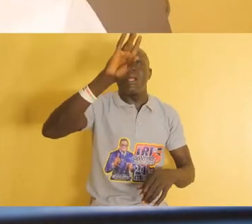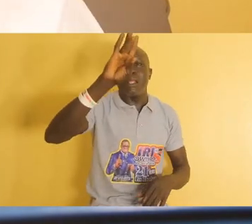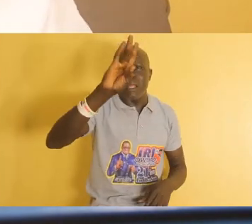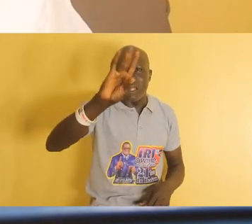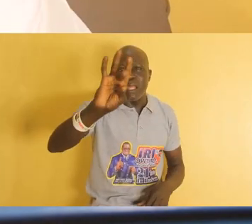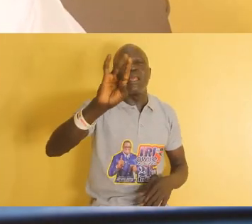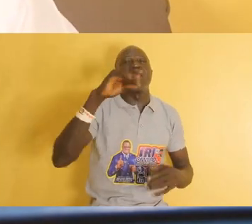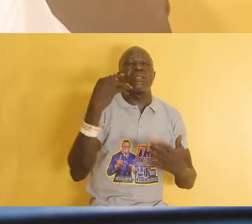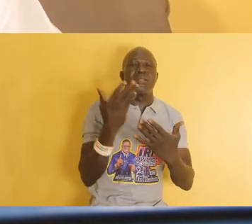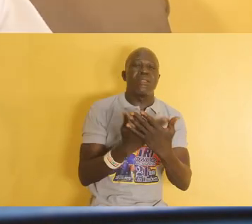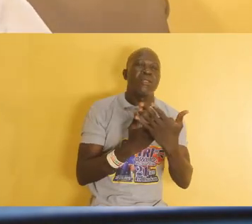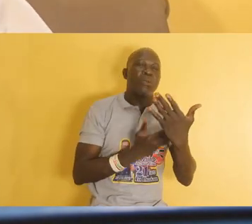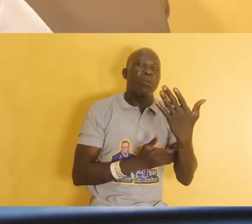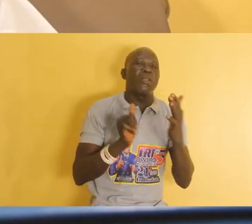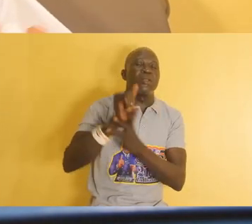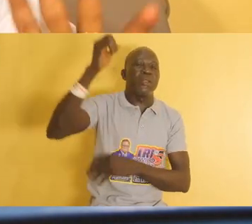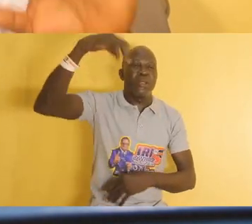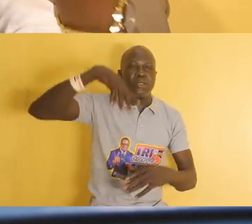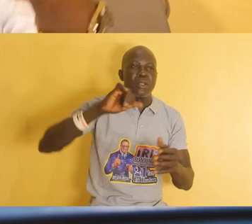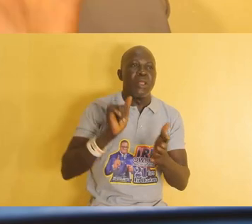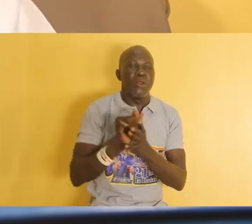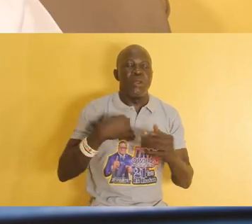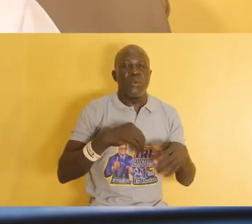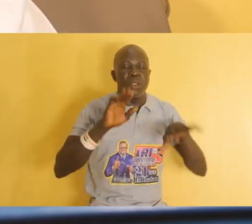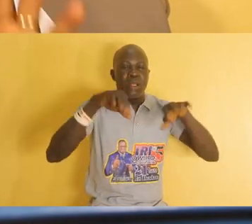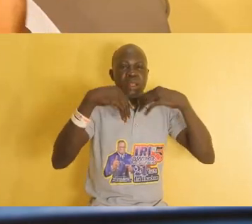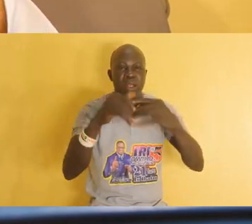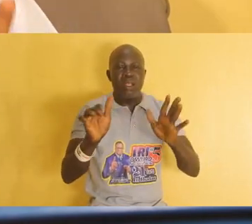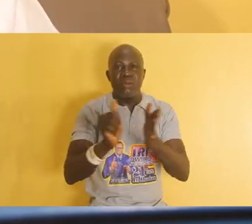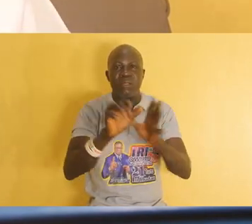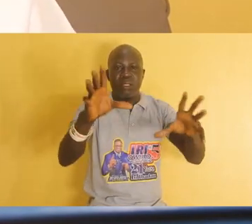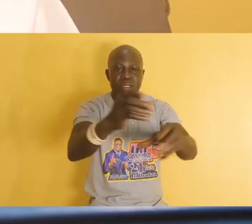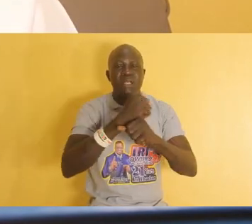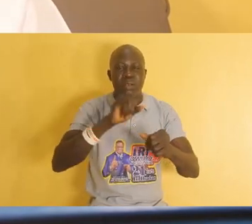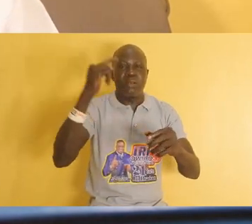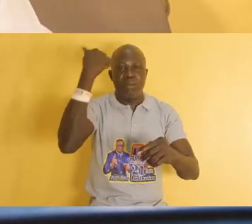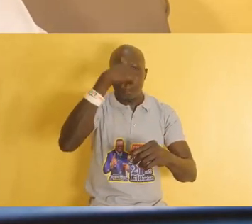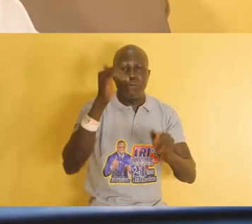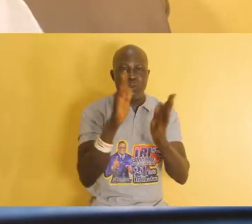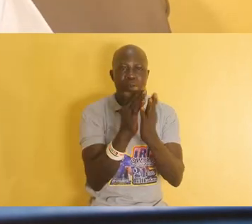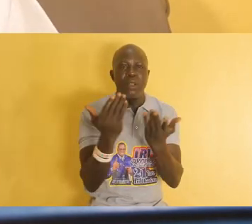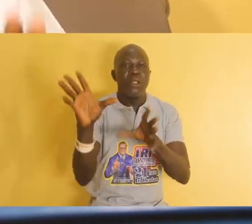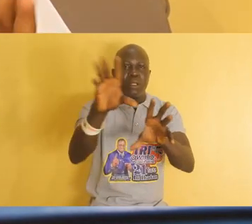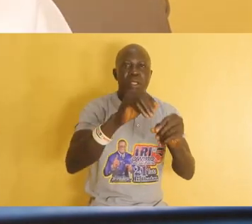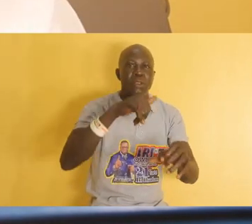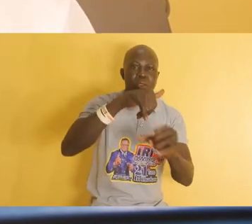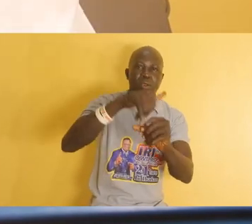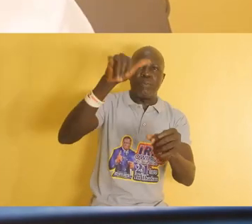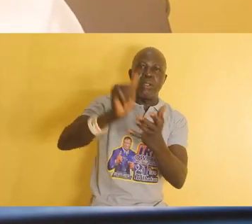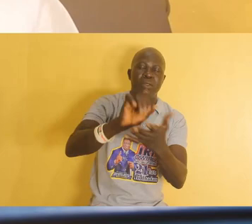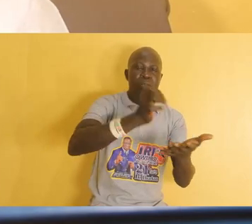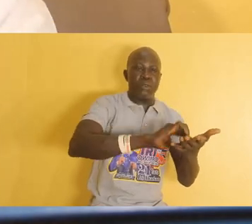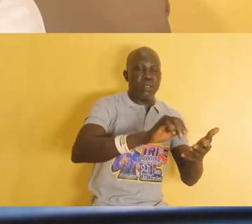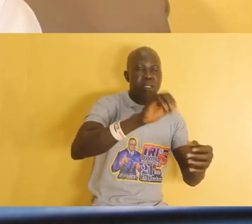give that time. Love God alone. I will not fear you. Sile. No, the Facebook one. Mobile one. Lati